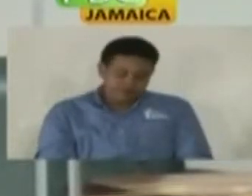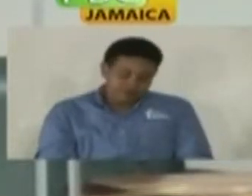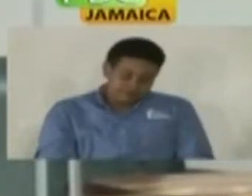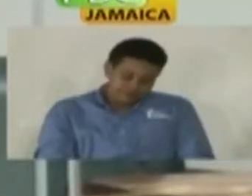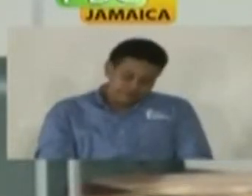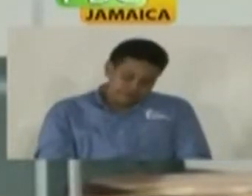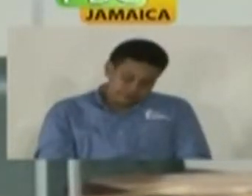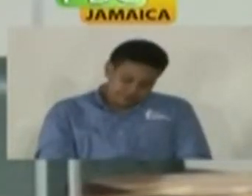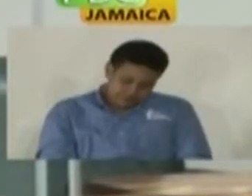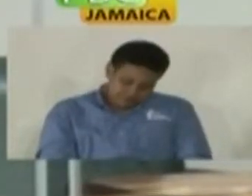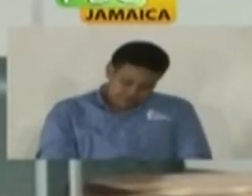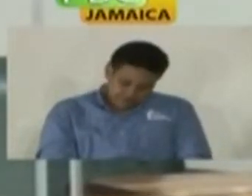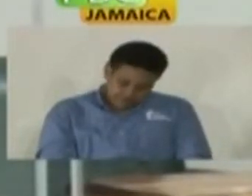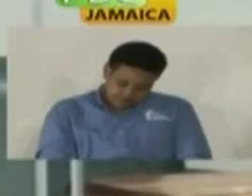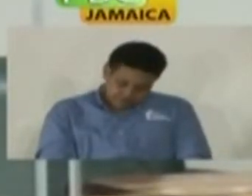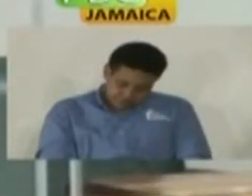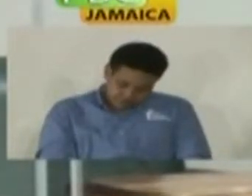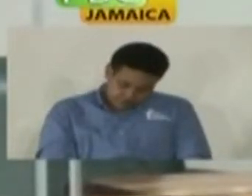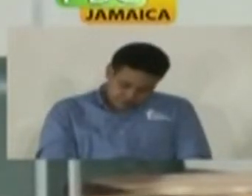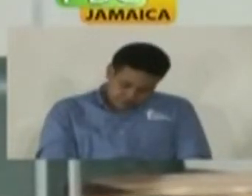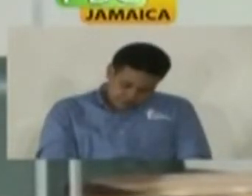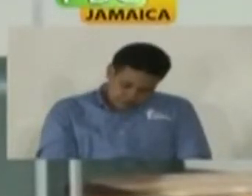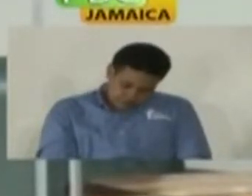be, why